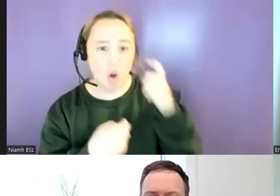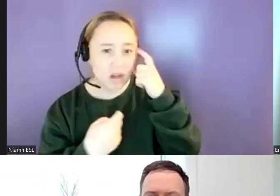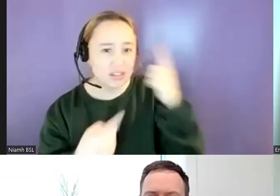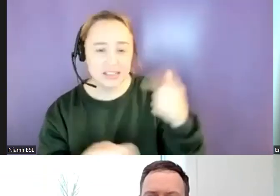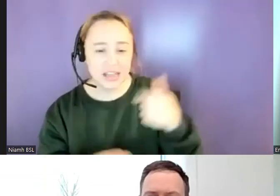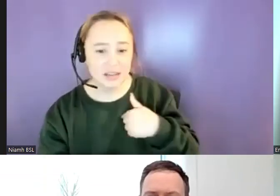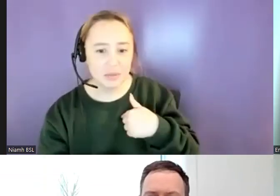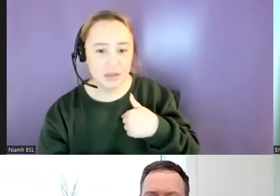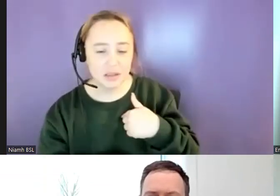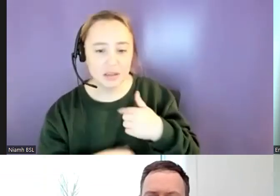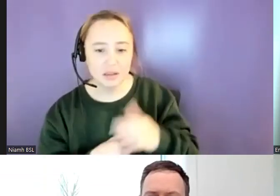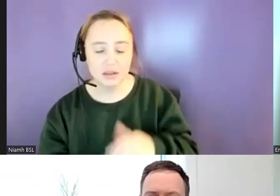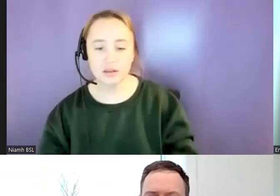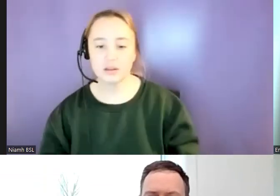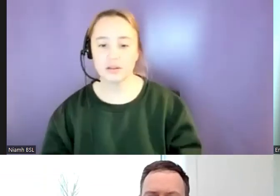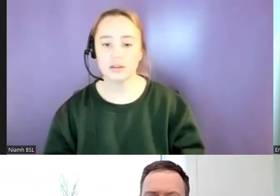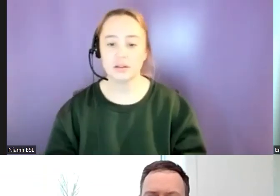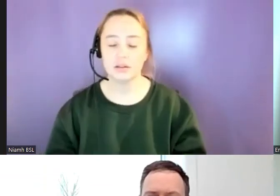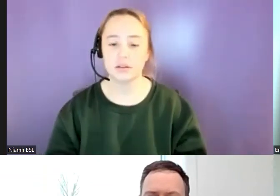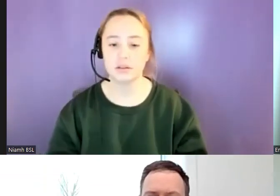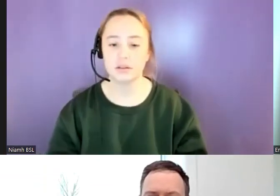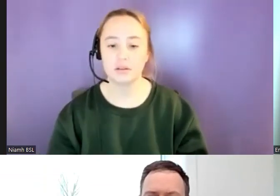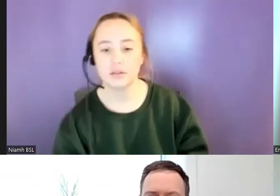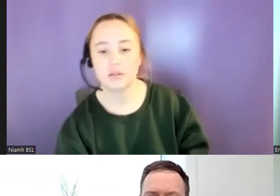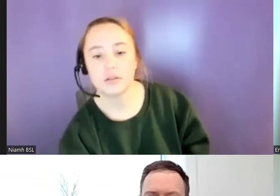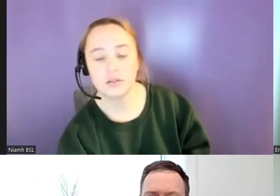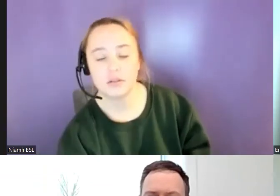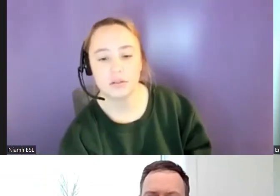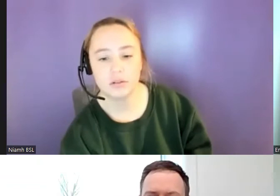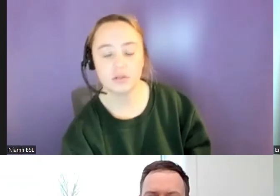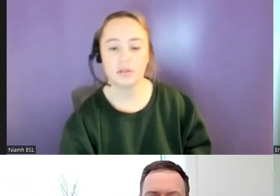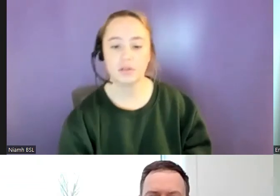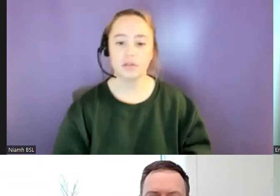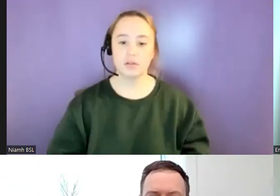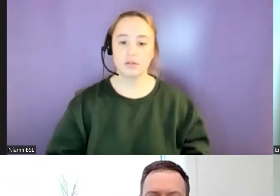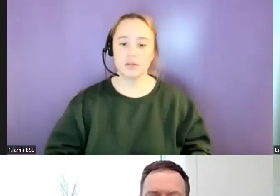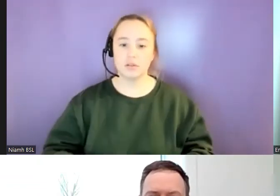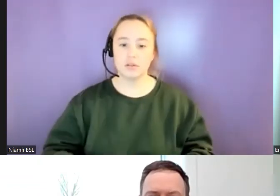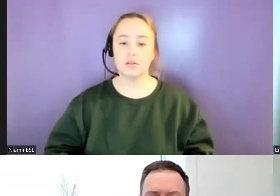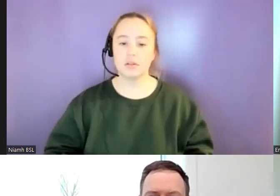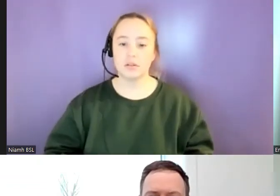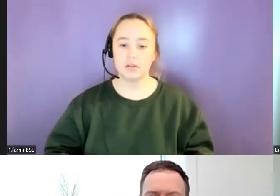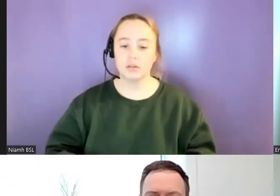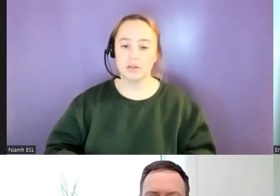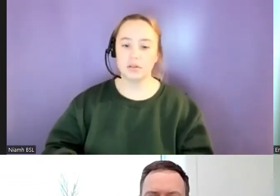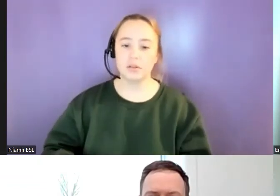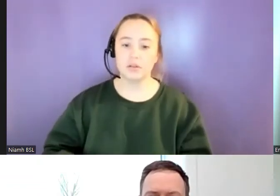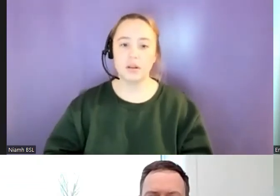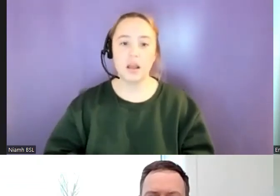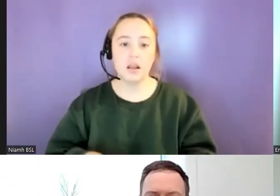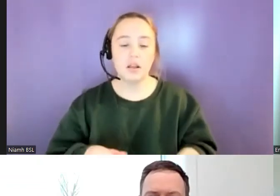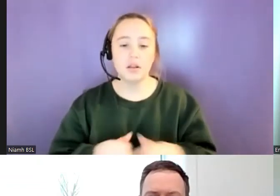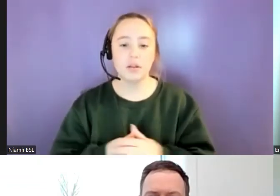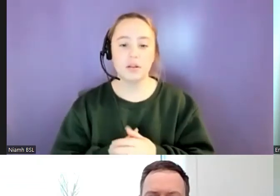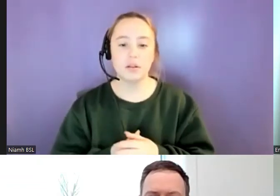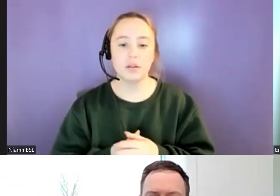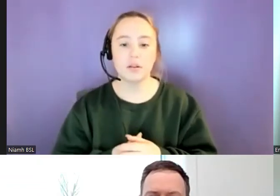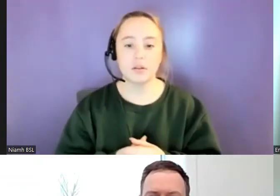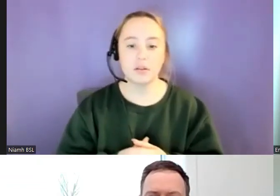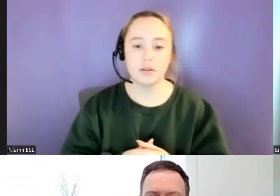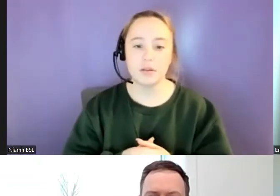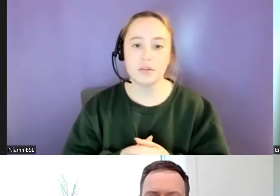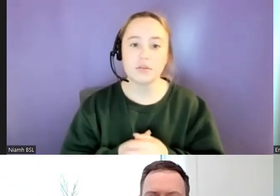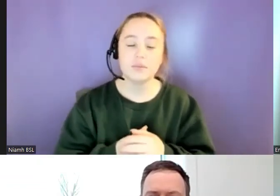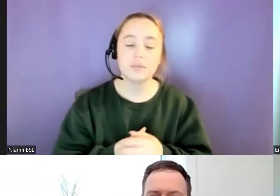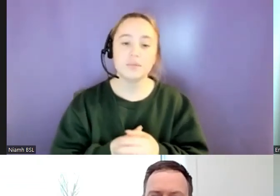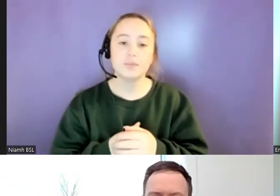it. A long cane for the blind is not wooden, and a wooden walking stick doesn't have a roller ball on the